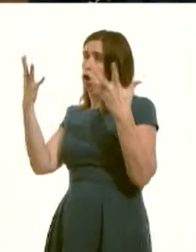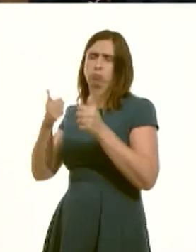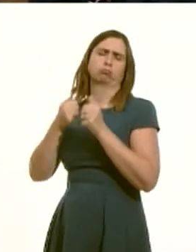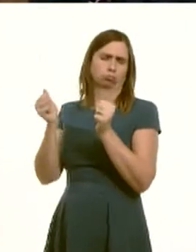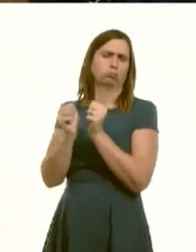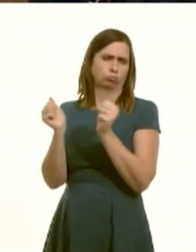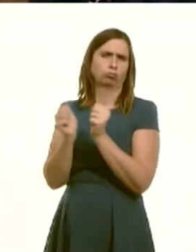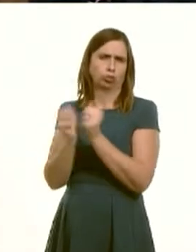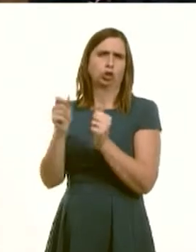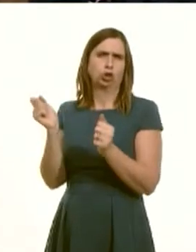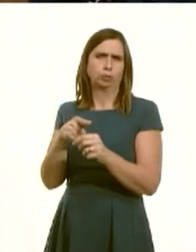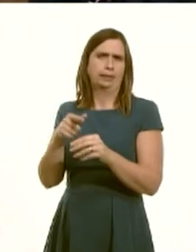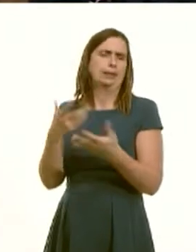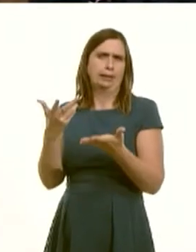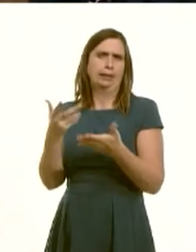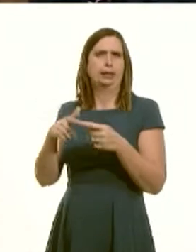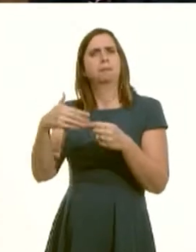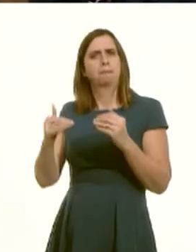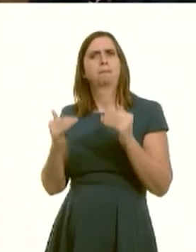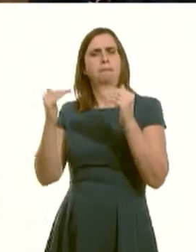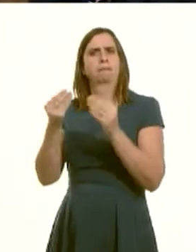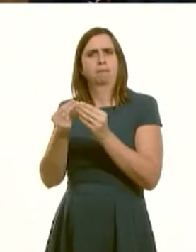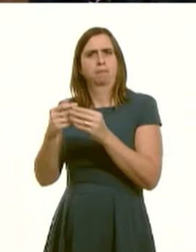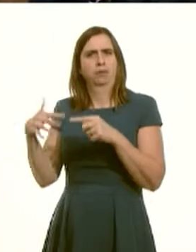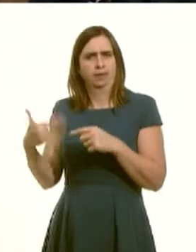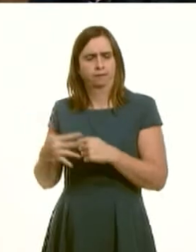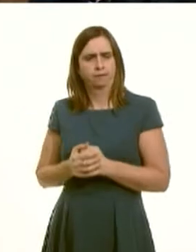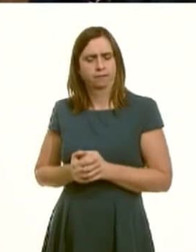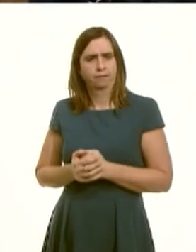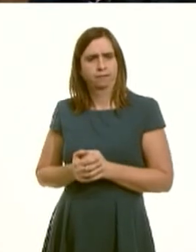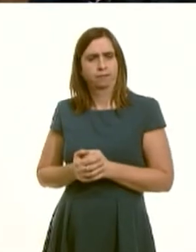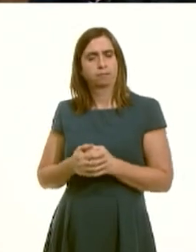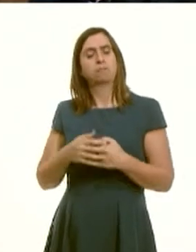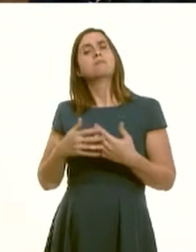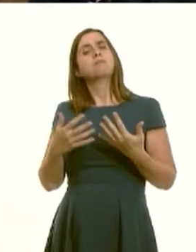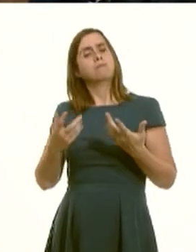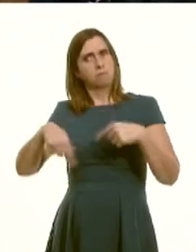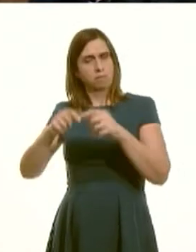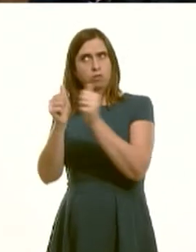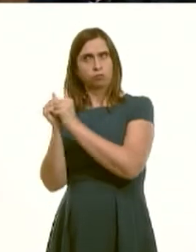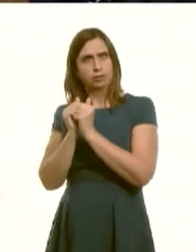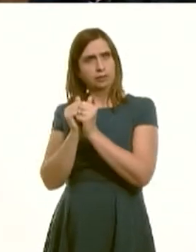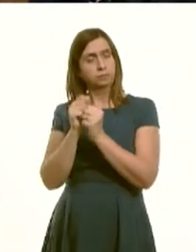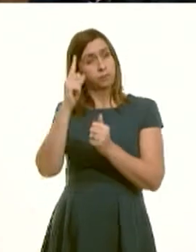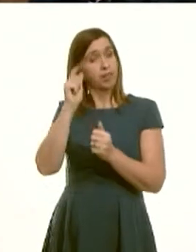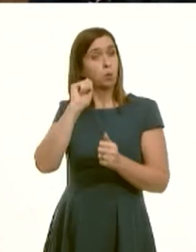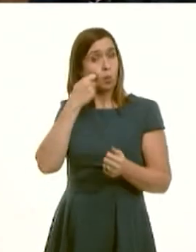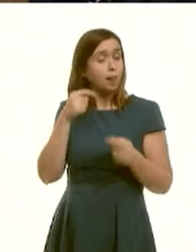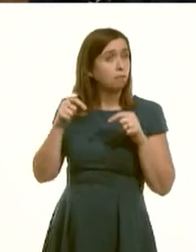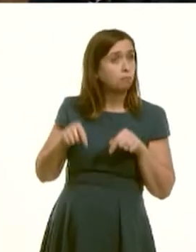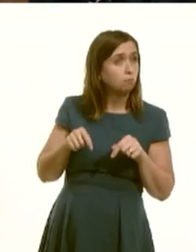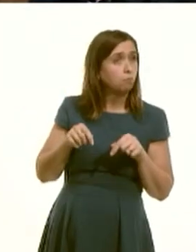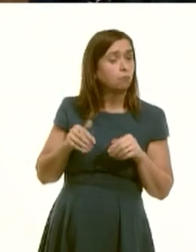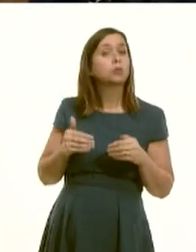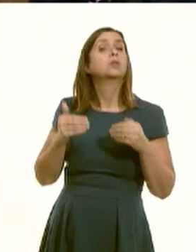Given the consensus of many people agreeing with this action, when can we see such a move being introduced as a